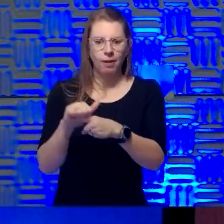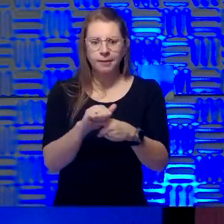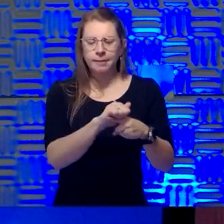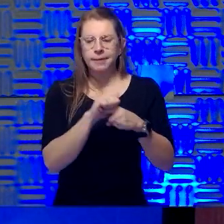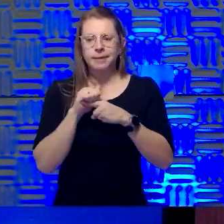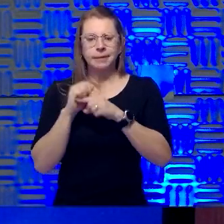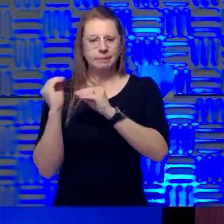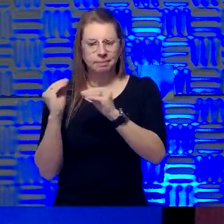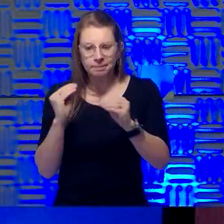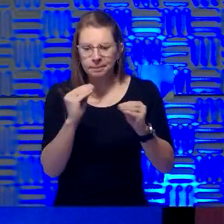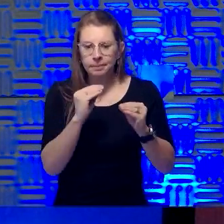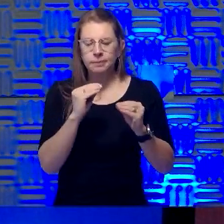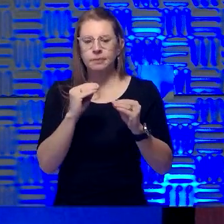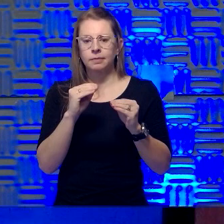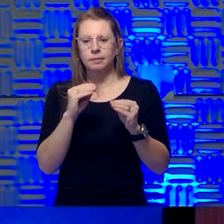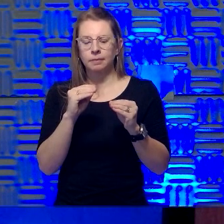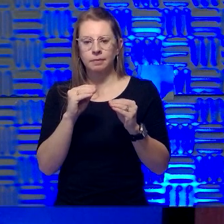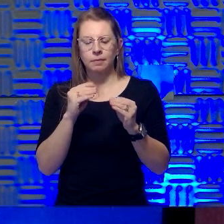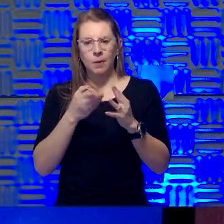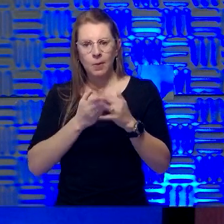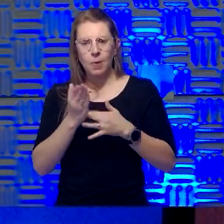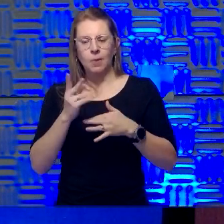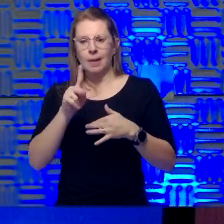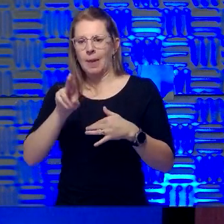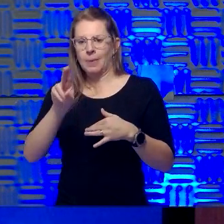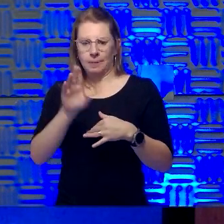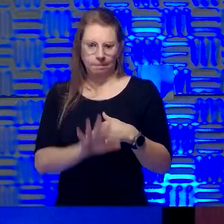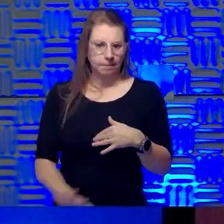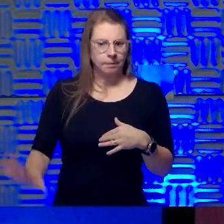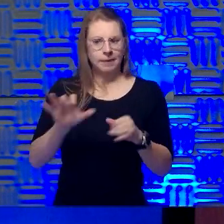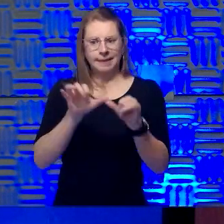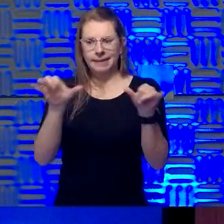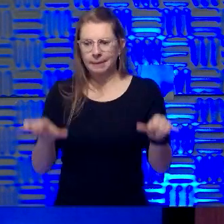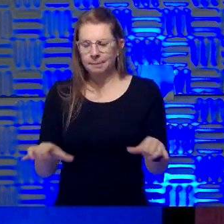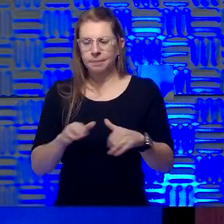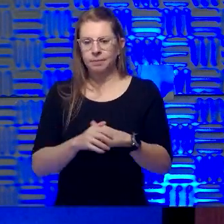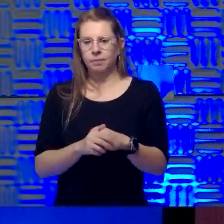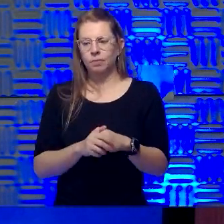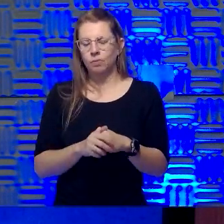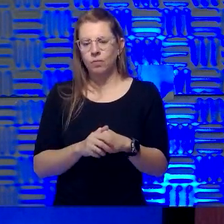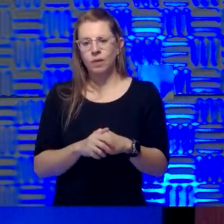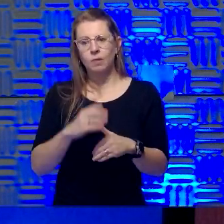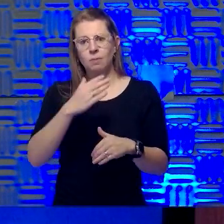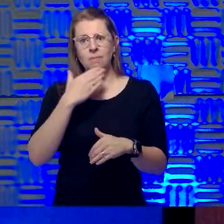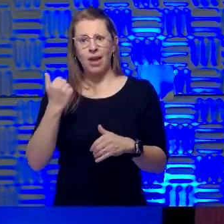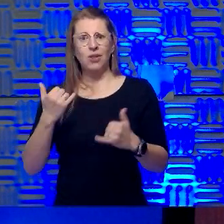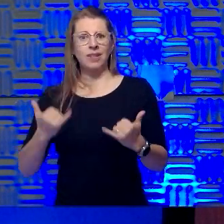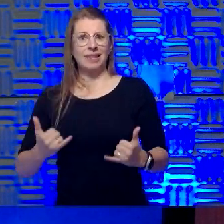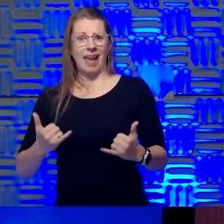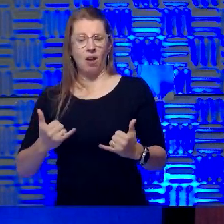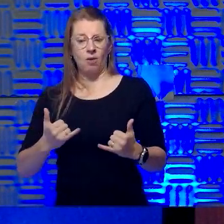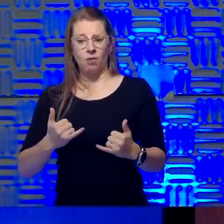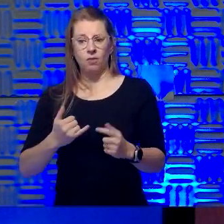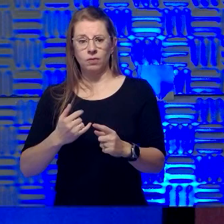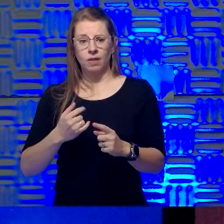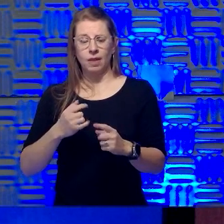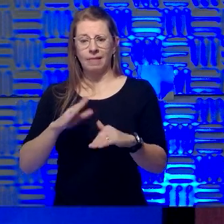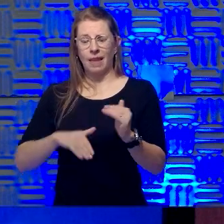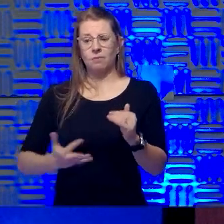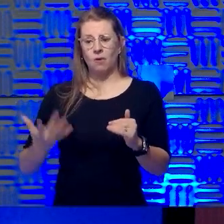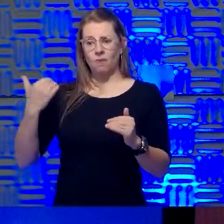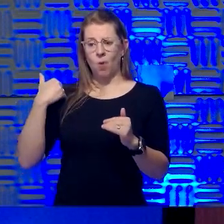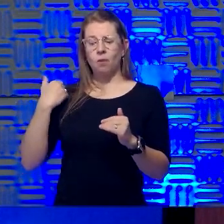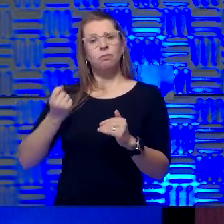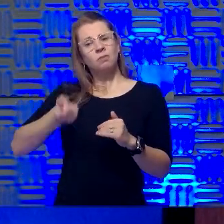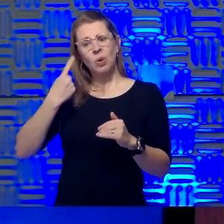all of our system, I really believe we're a lot better off than if we had been overwhelmed or did a terrible surge before. Obviously, we don't want to see a